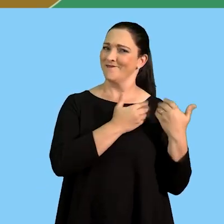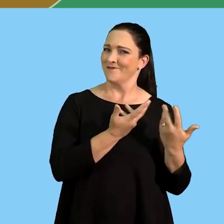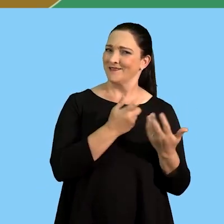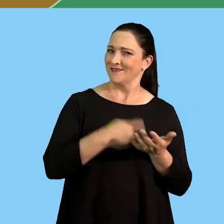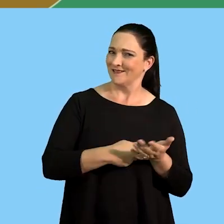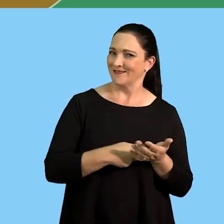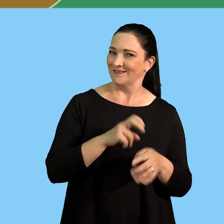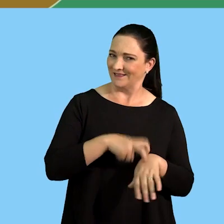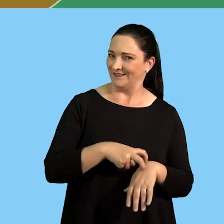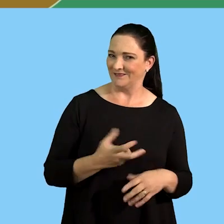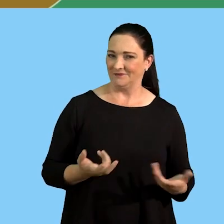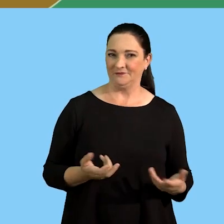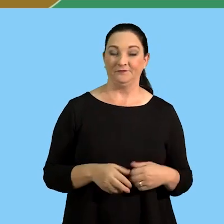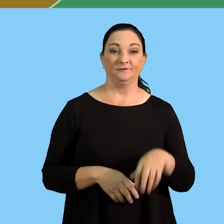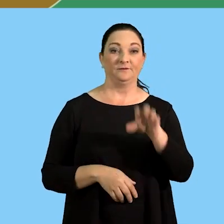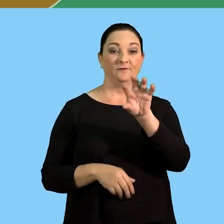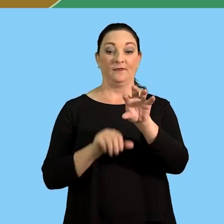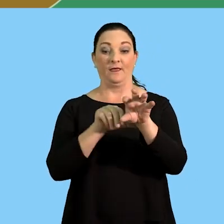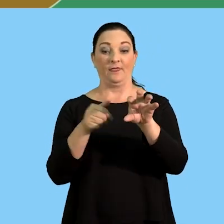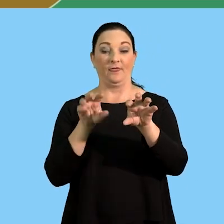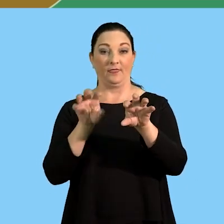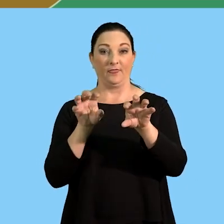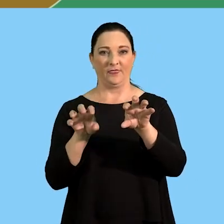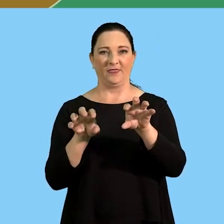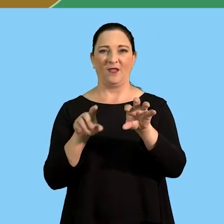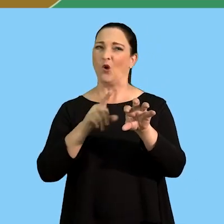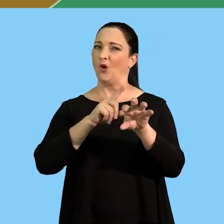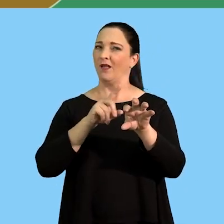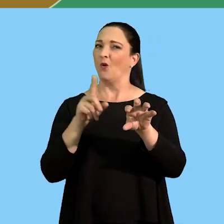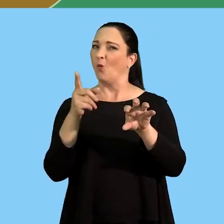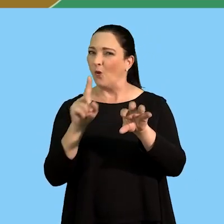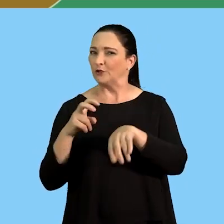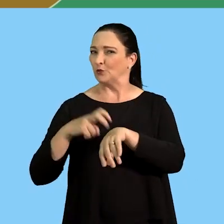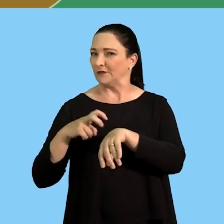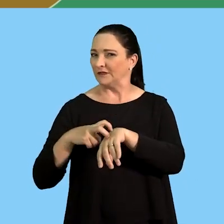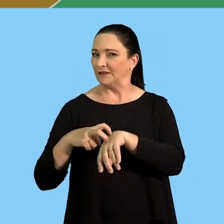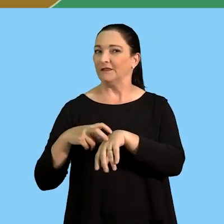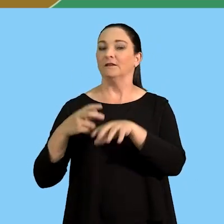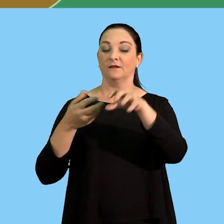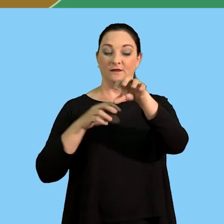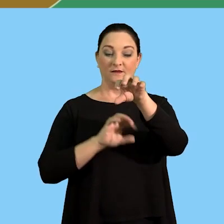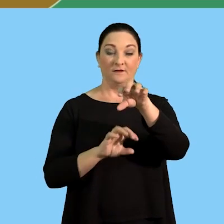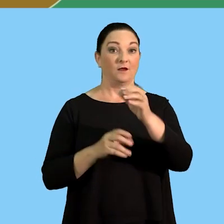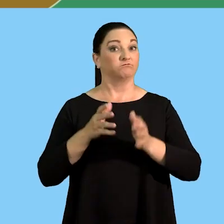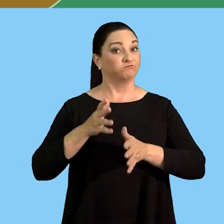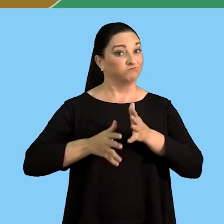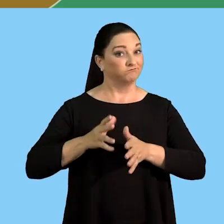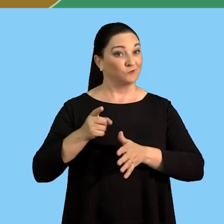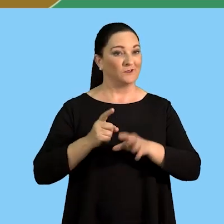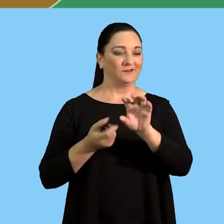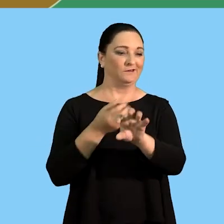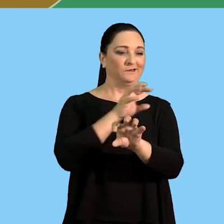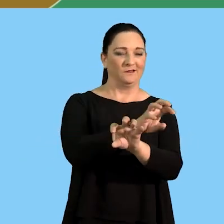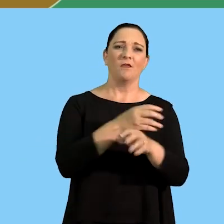management. We are then going to look at the requirements, the precautionary measures, as well as